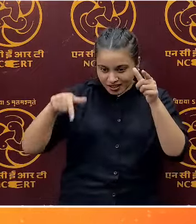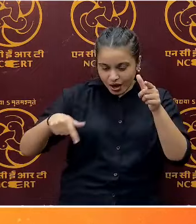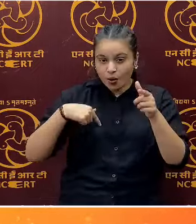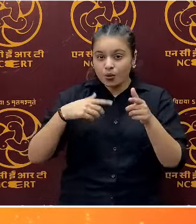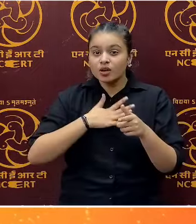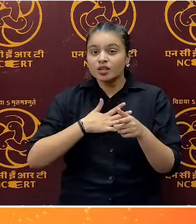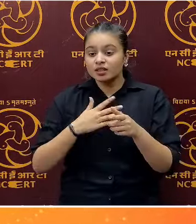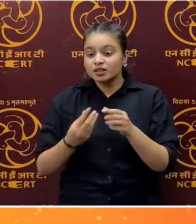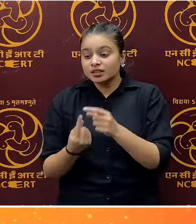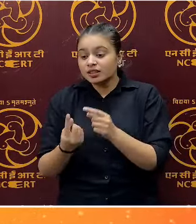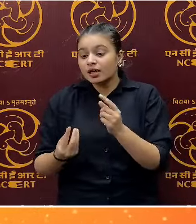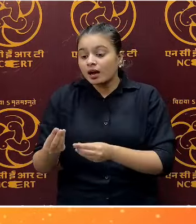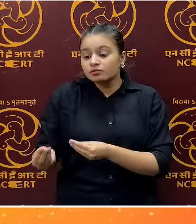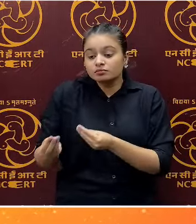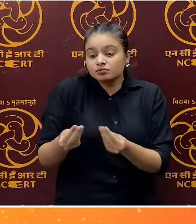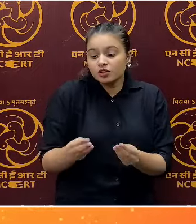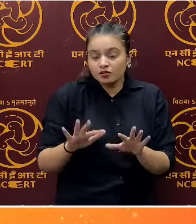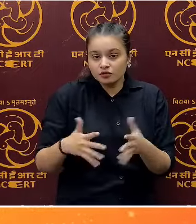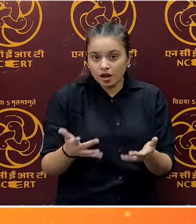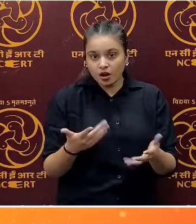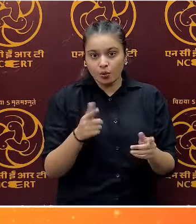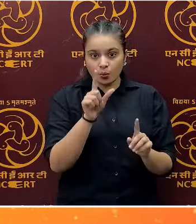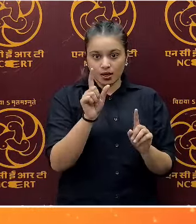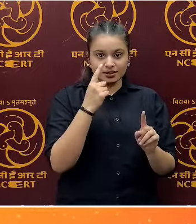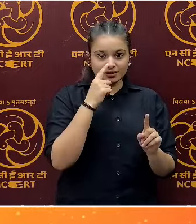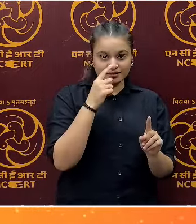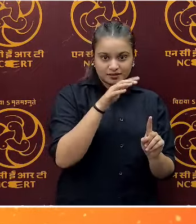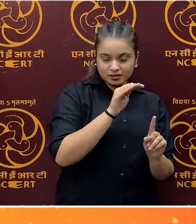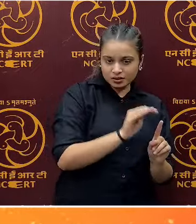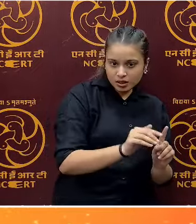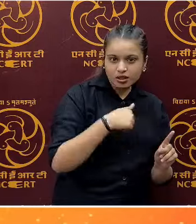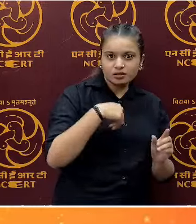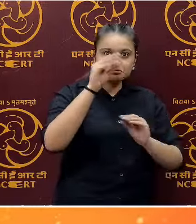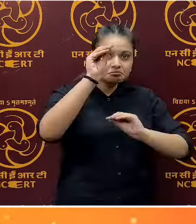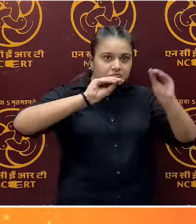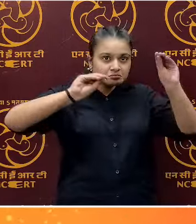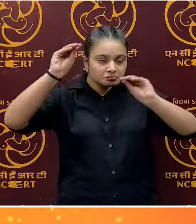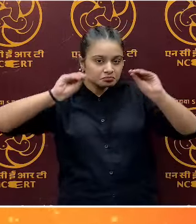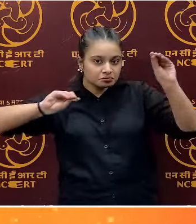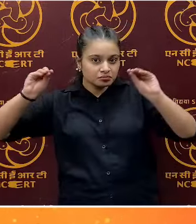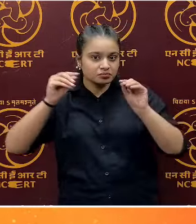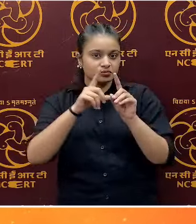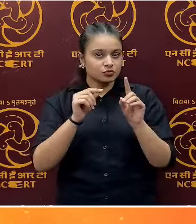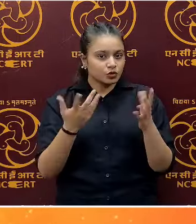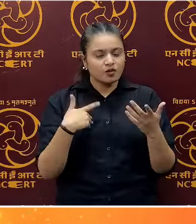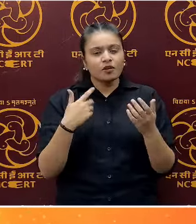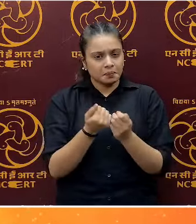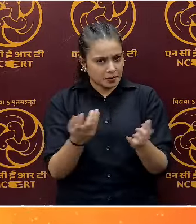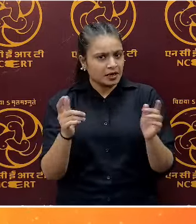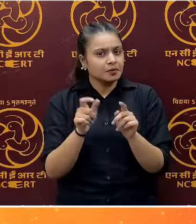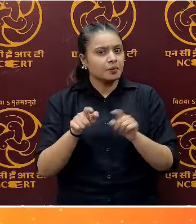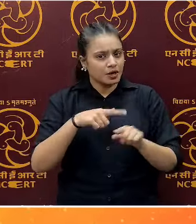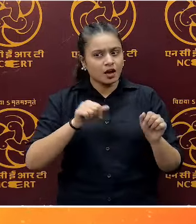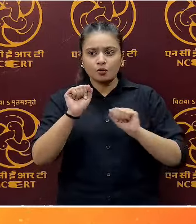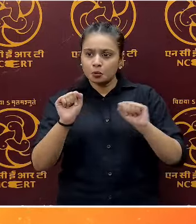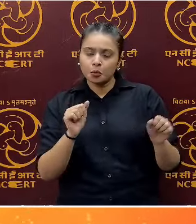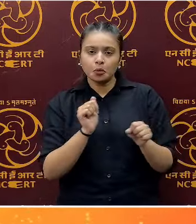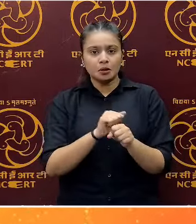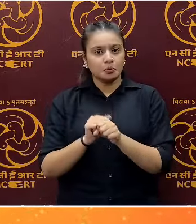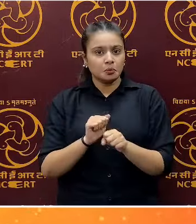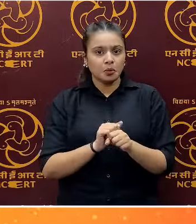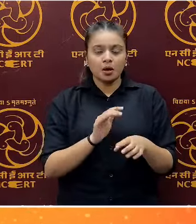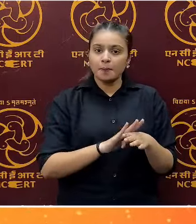one should do that. Then there is a girl decorating the house. So I think there's so many people in this household, and they are engaged in different activities. Yes,